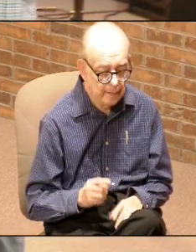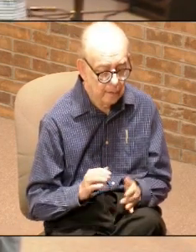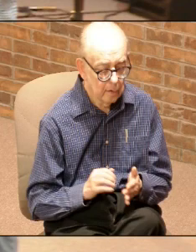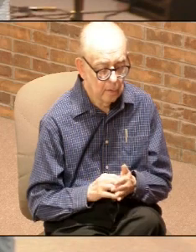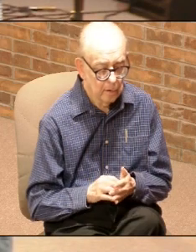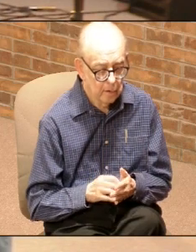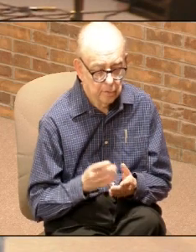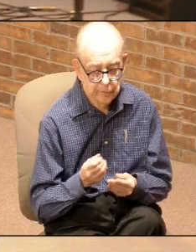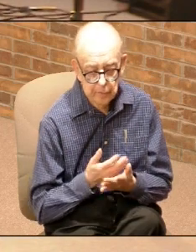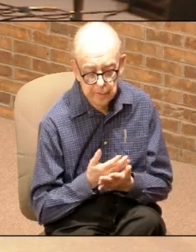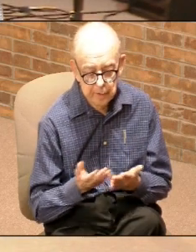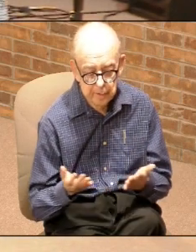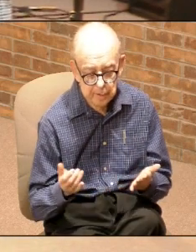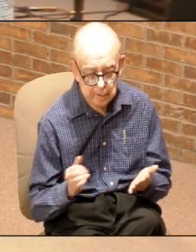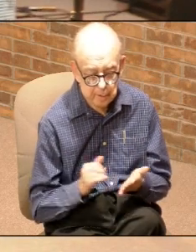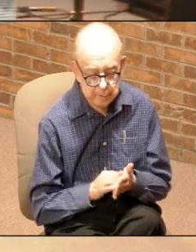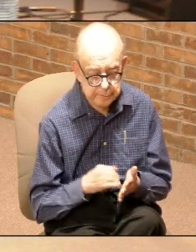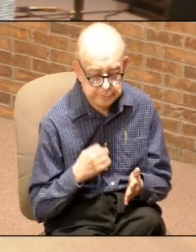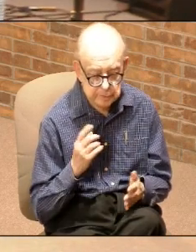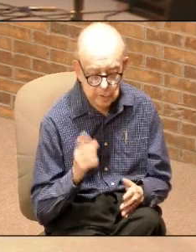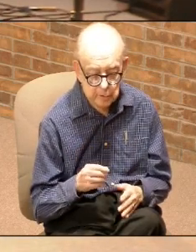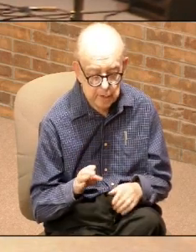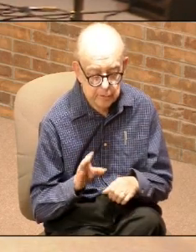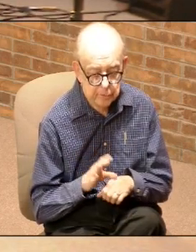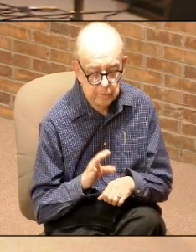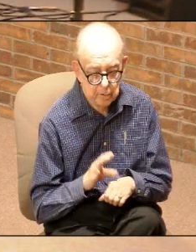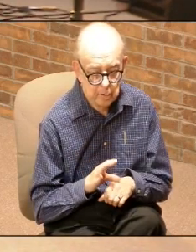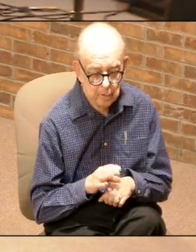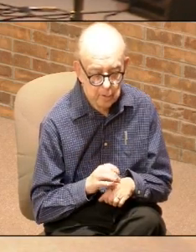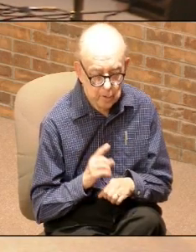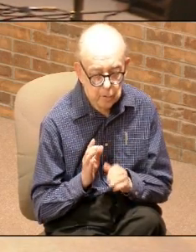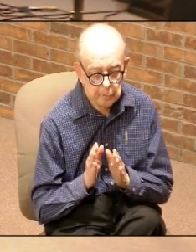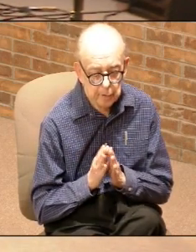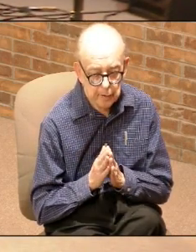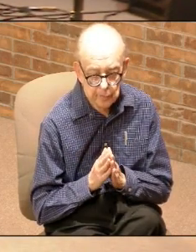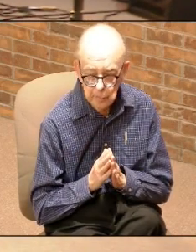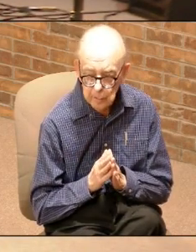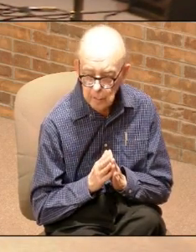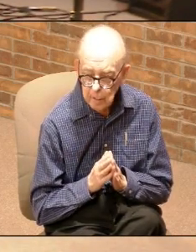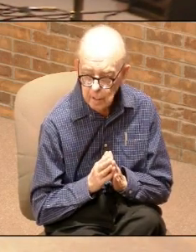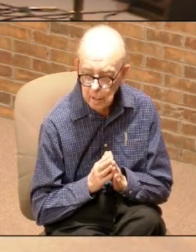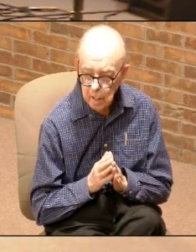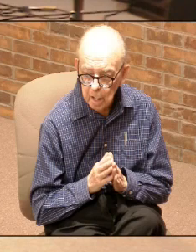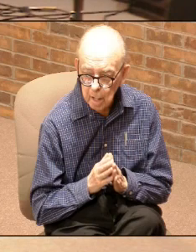There's a couple things that we need as church to pray for.